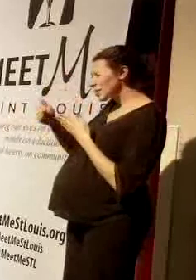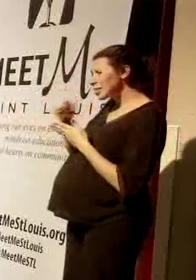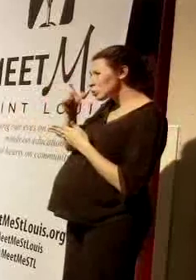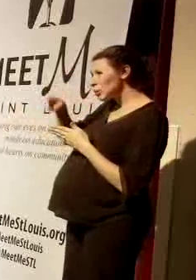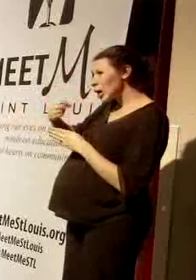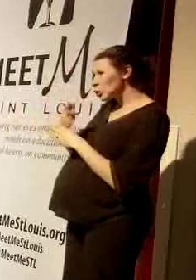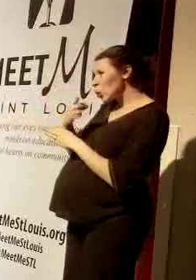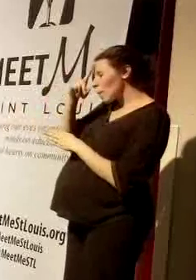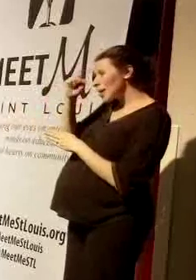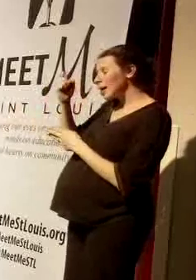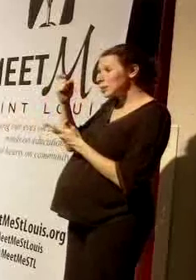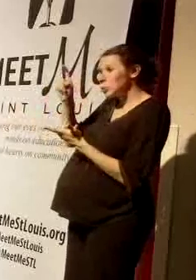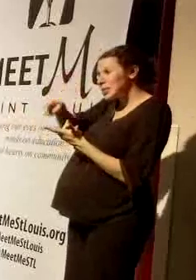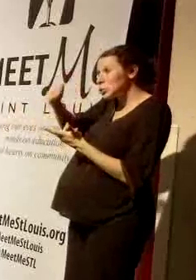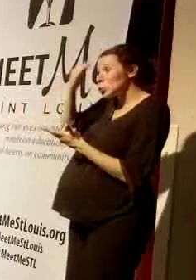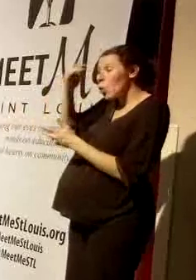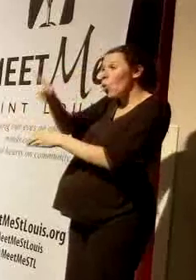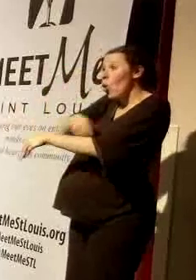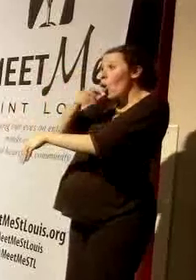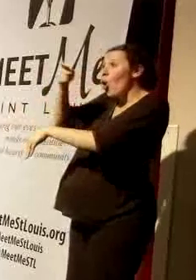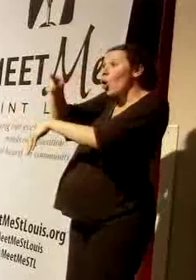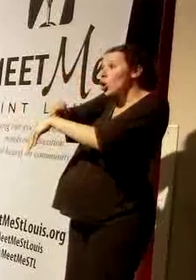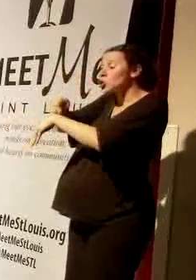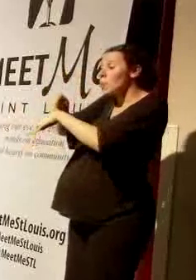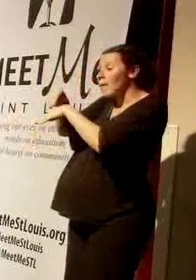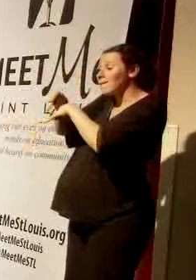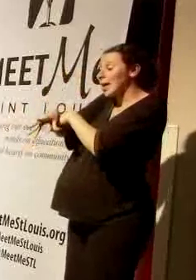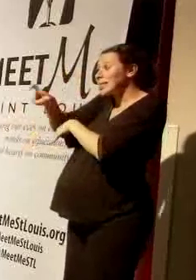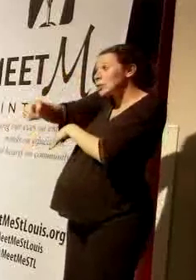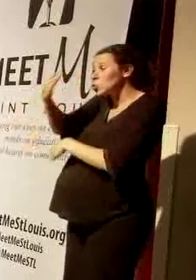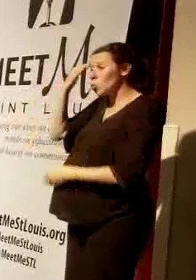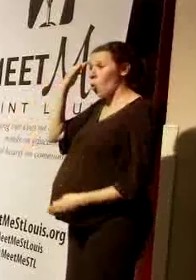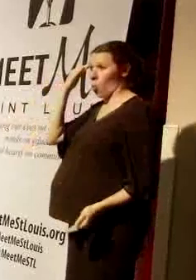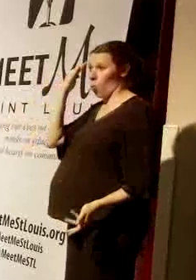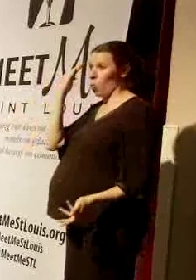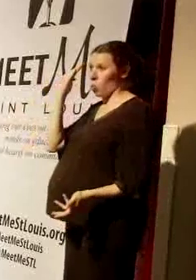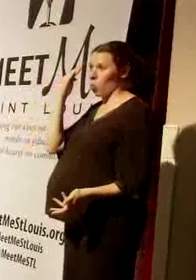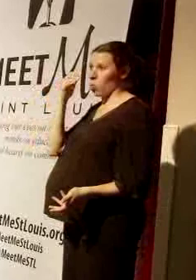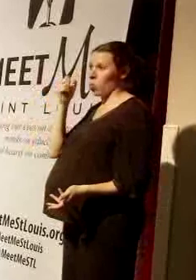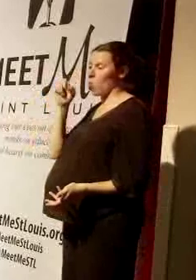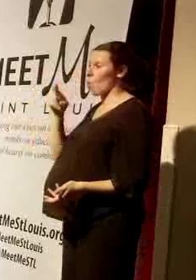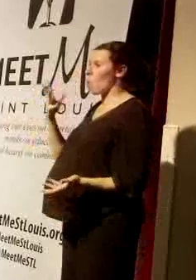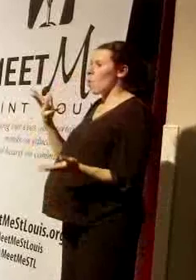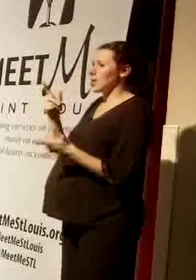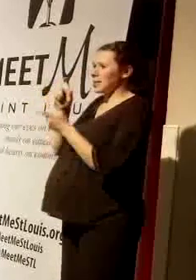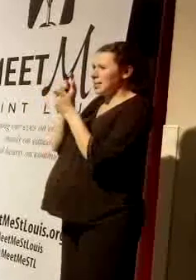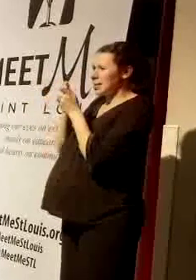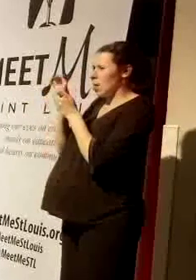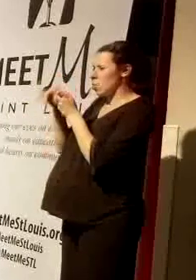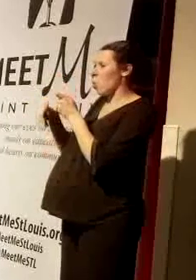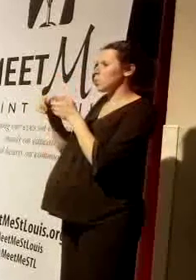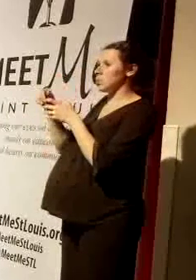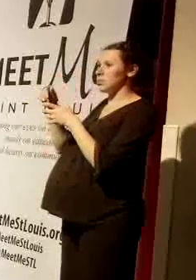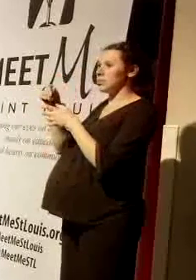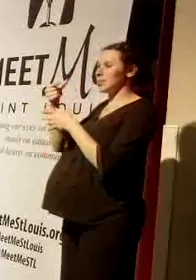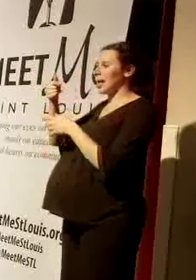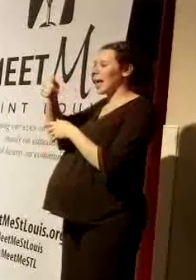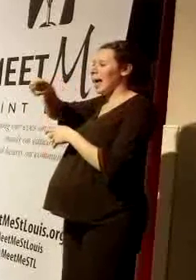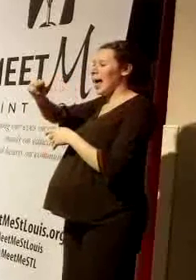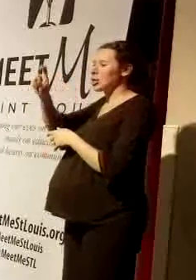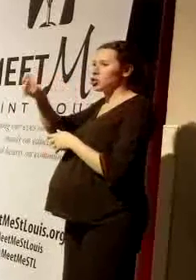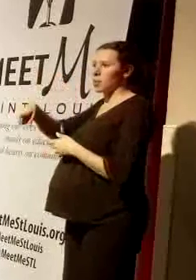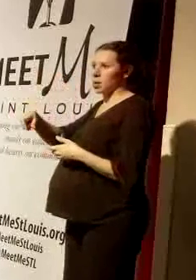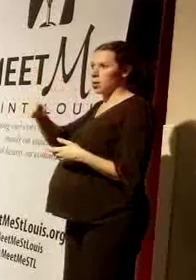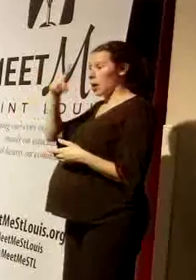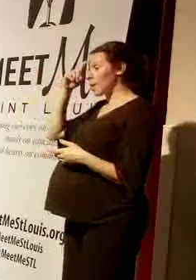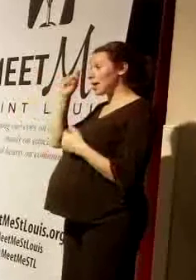used unless we know what the long-term effects are or what exactly these gases should be, because we don't even do